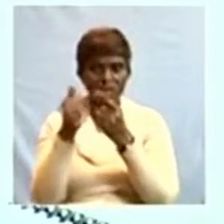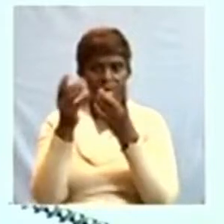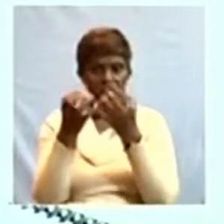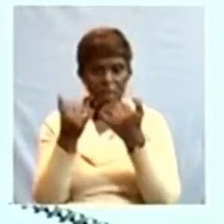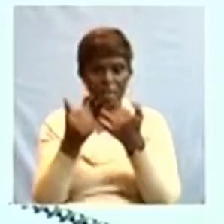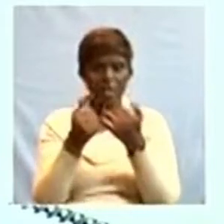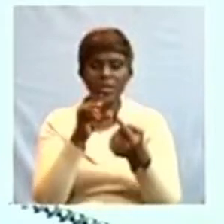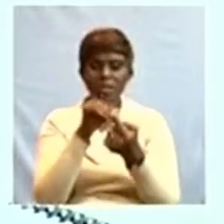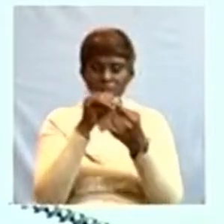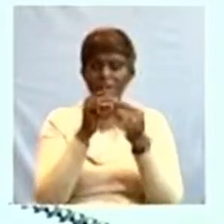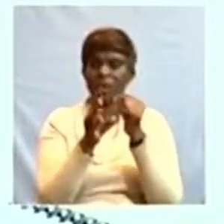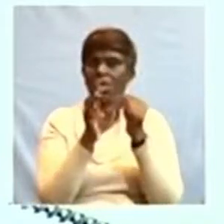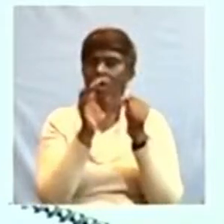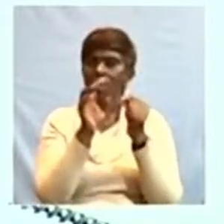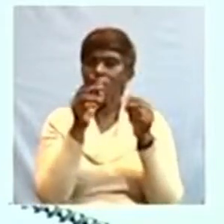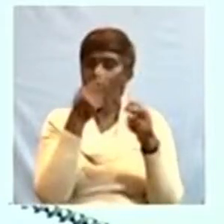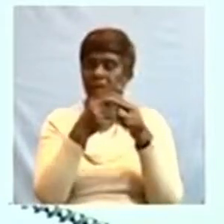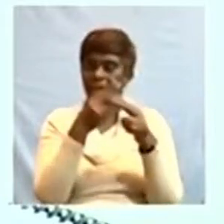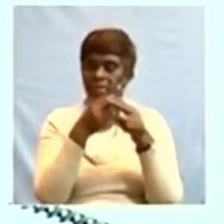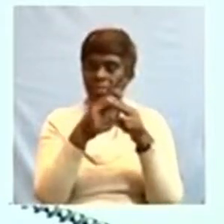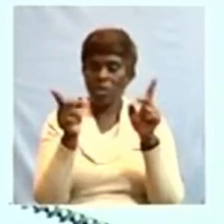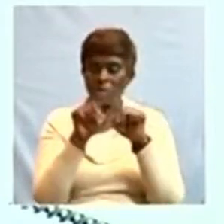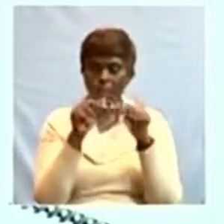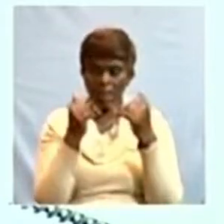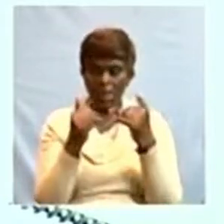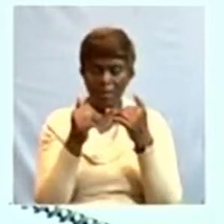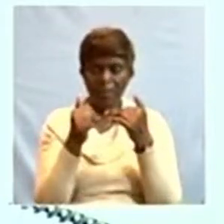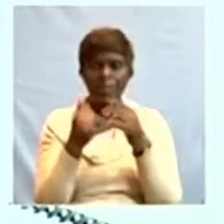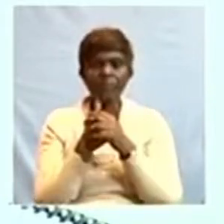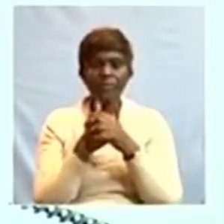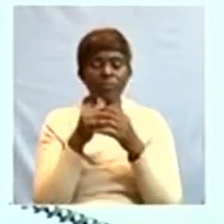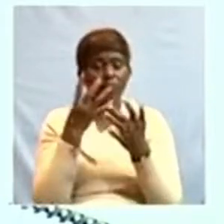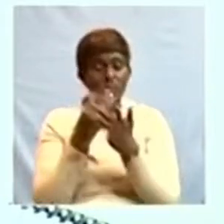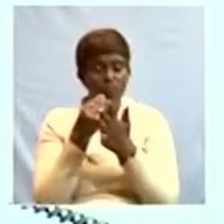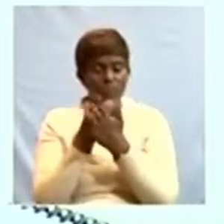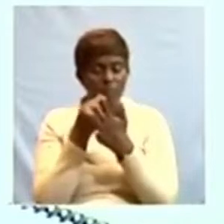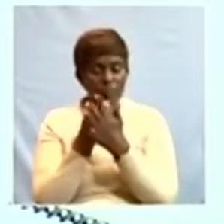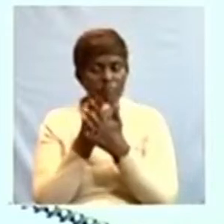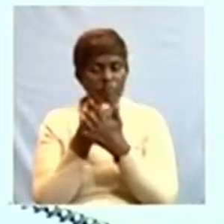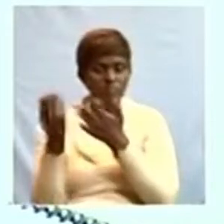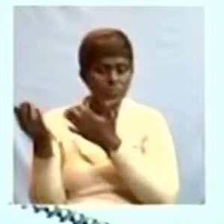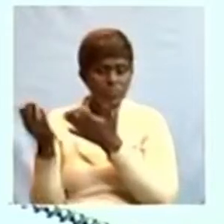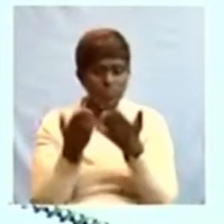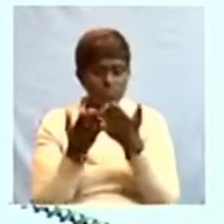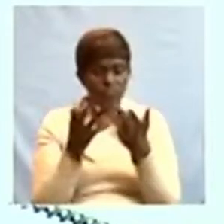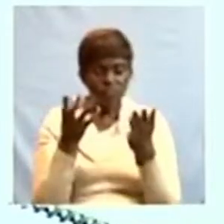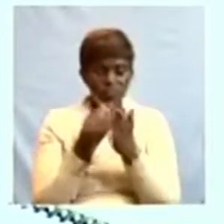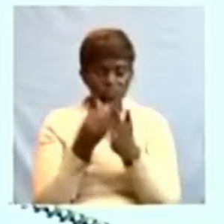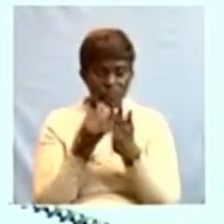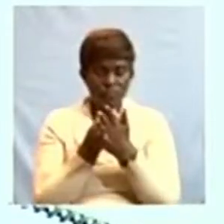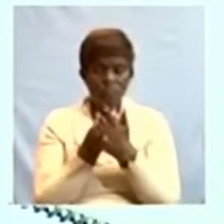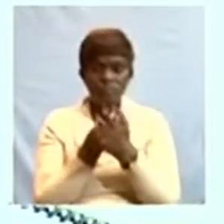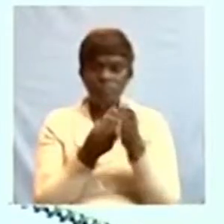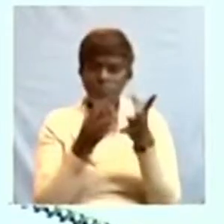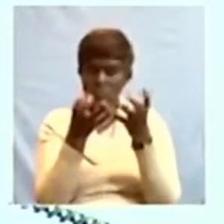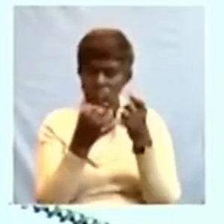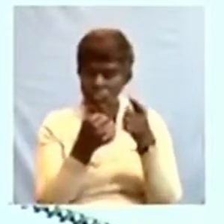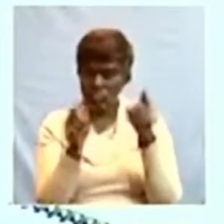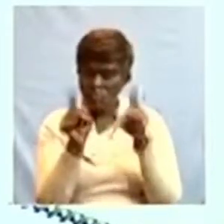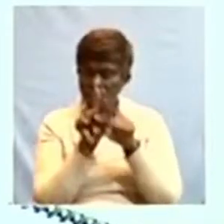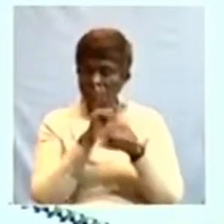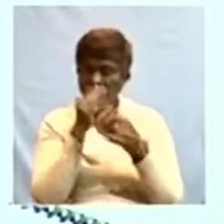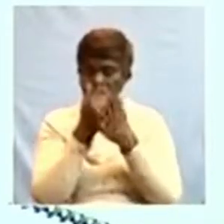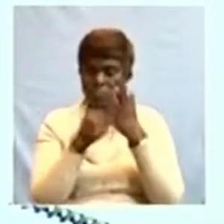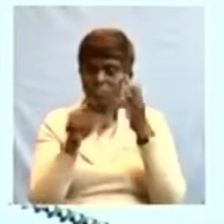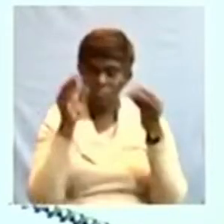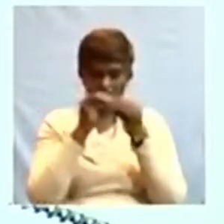a particular brand. When the funds, the brand they wanted was actually